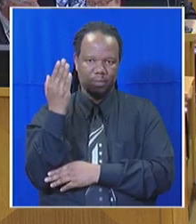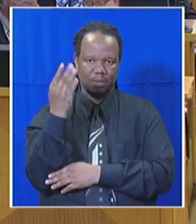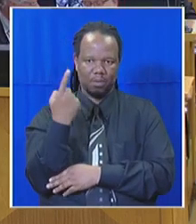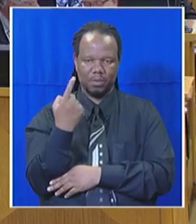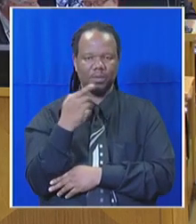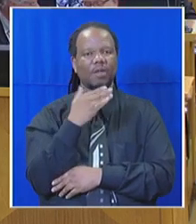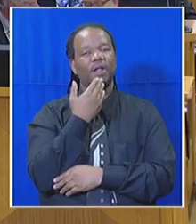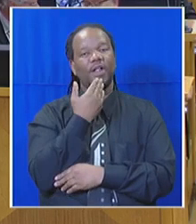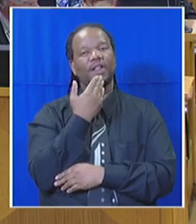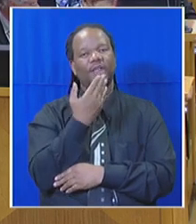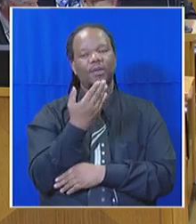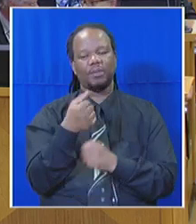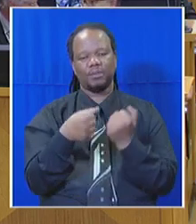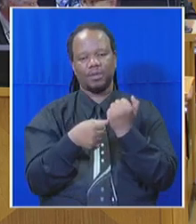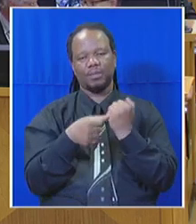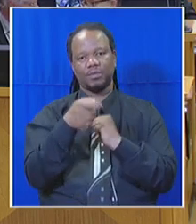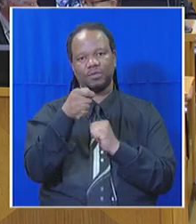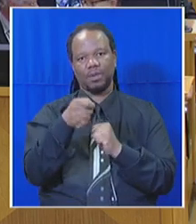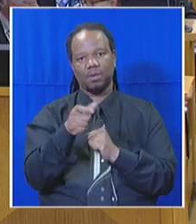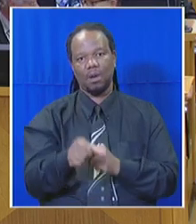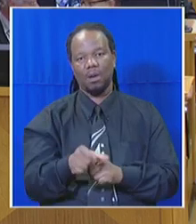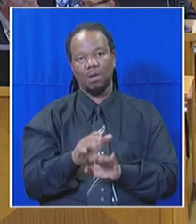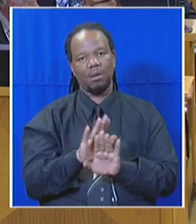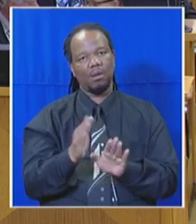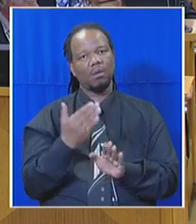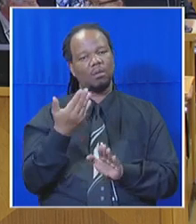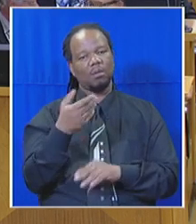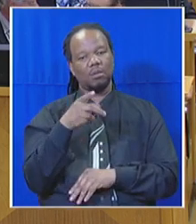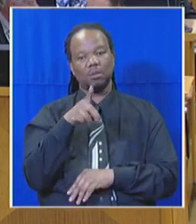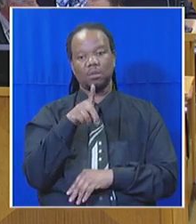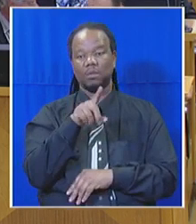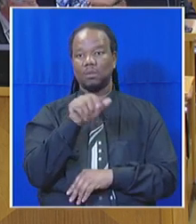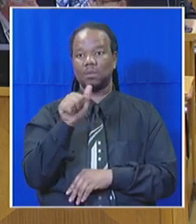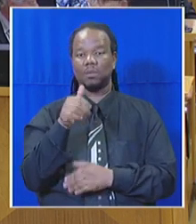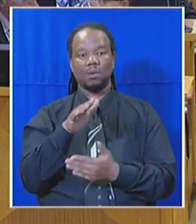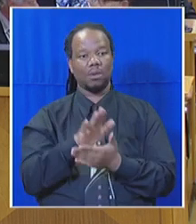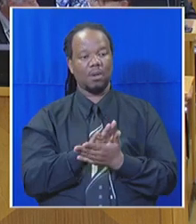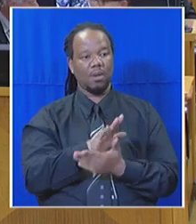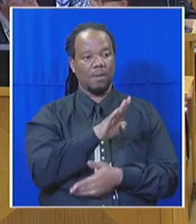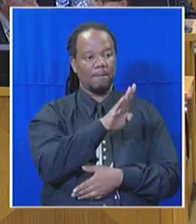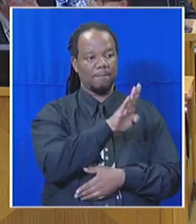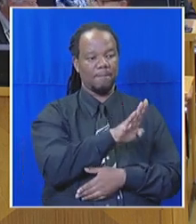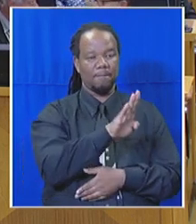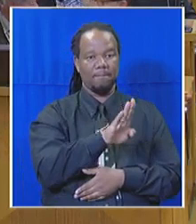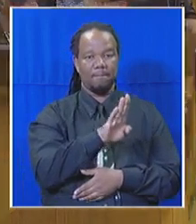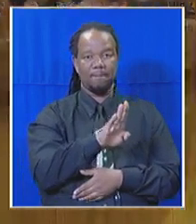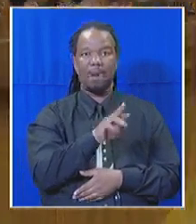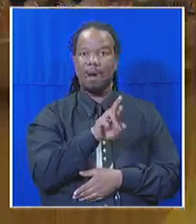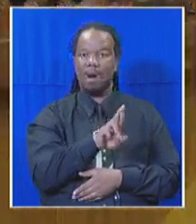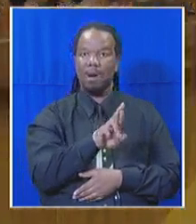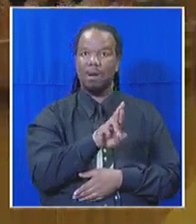Thank you very much, Deputy Speaker. Deputy Speaker, the DA supports the BRR report of the Economic Development